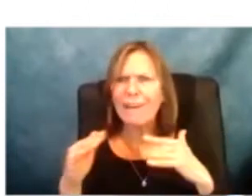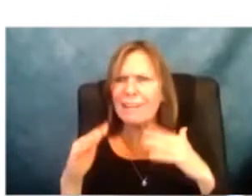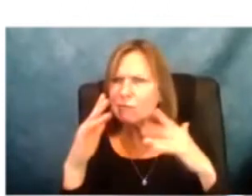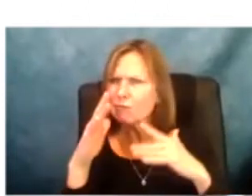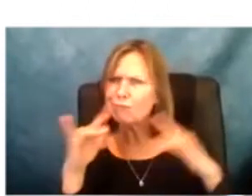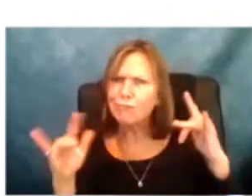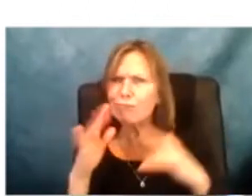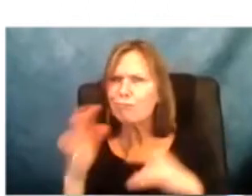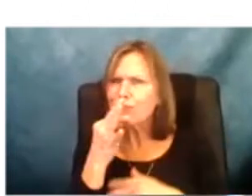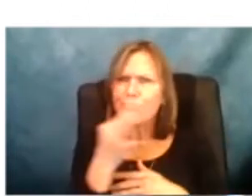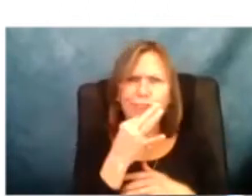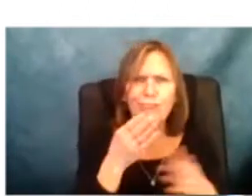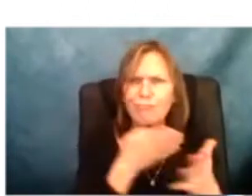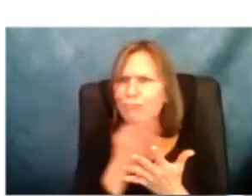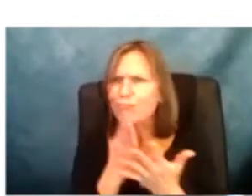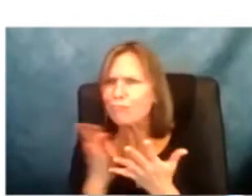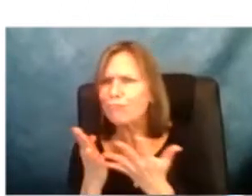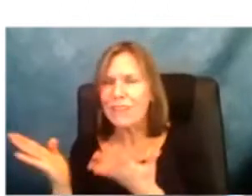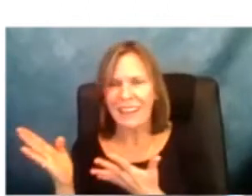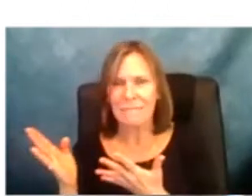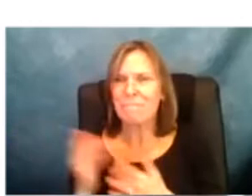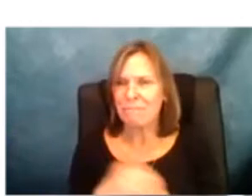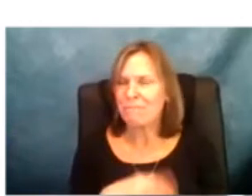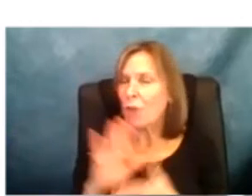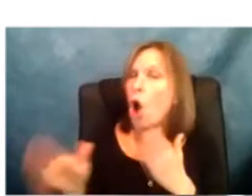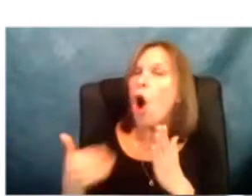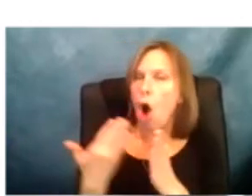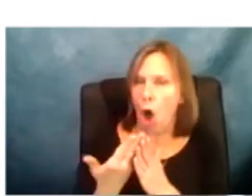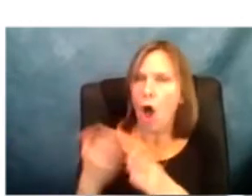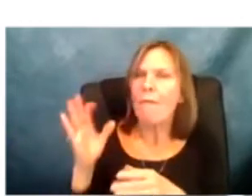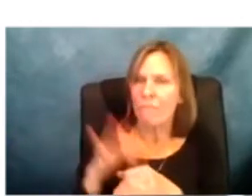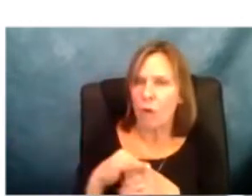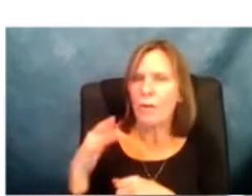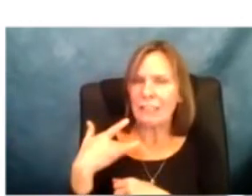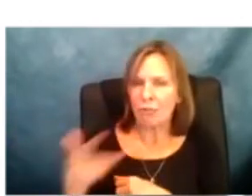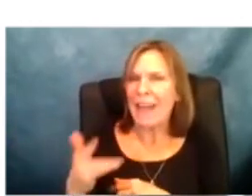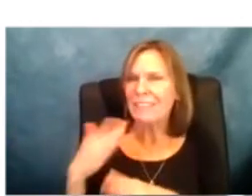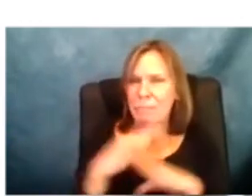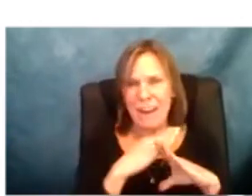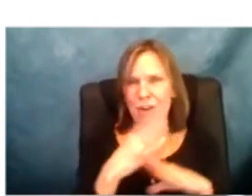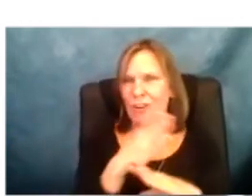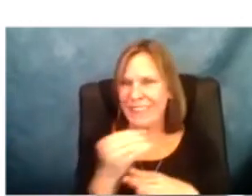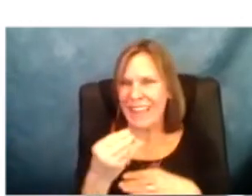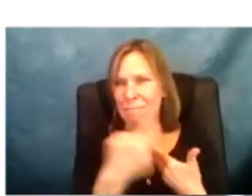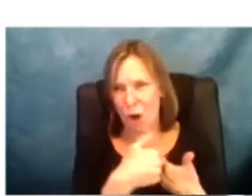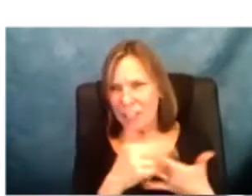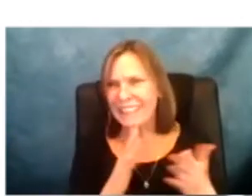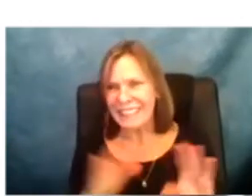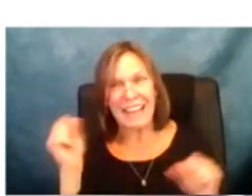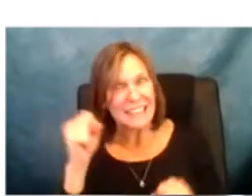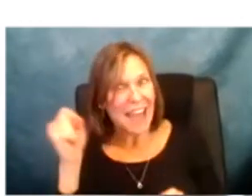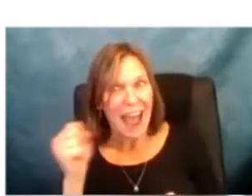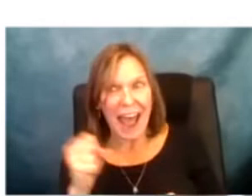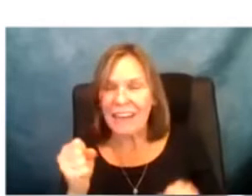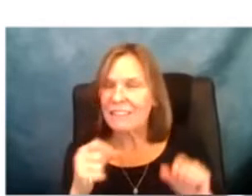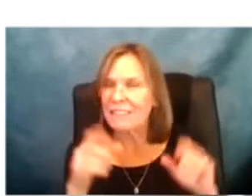expertise. Yeah, and clarify all voting trends, barriers, and participation. Yeah, and I think this is an example of an